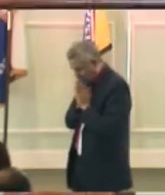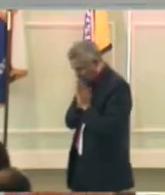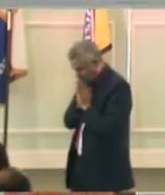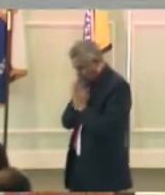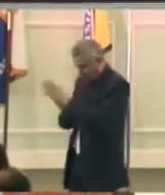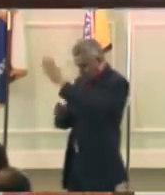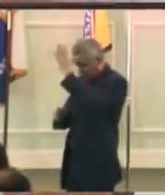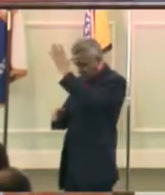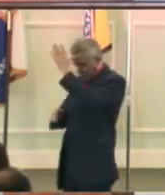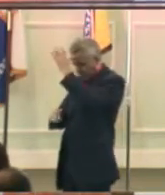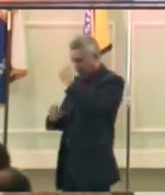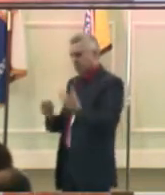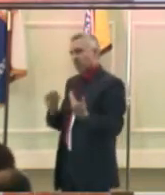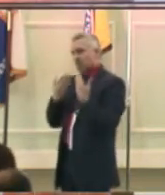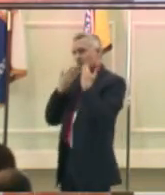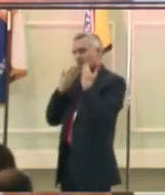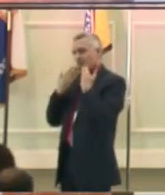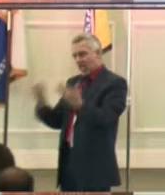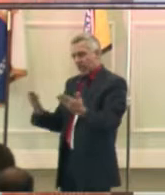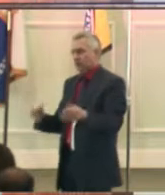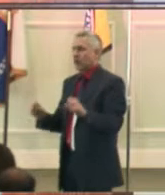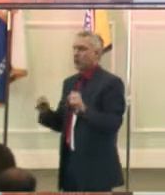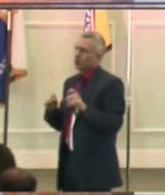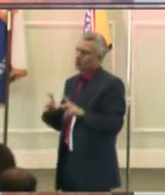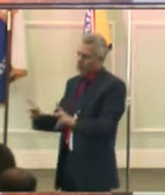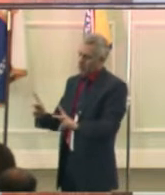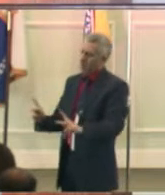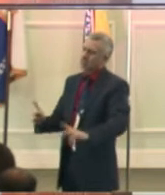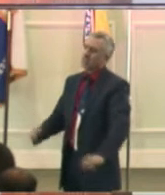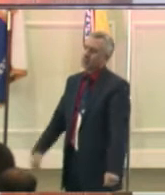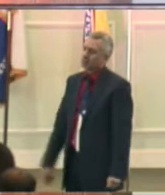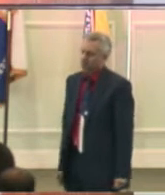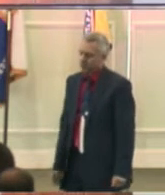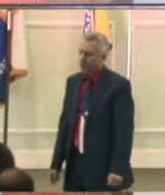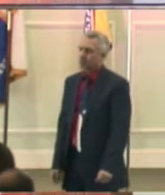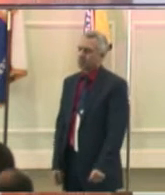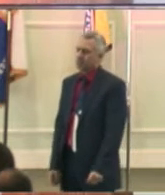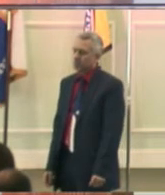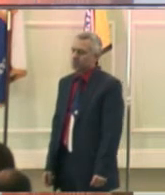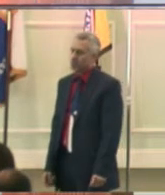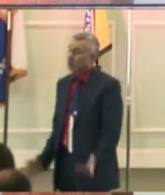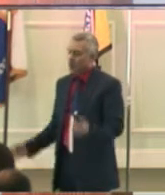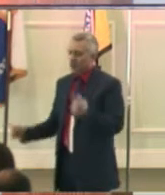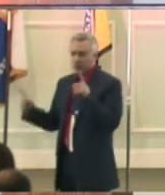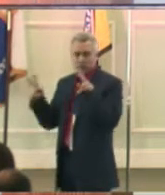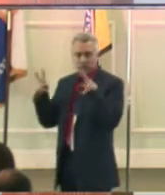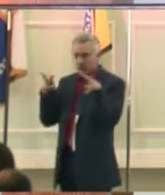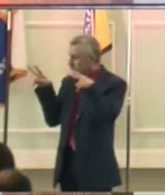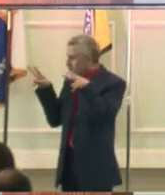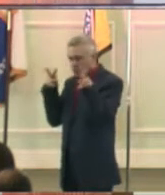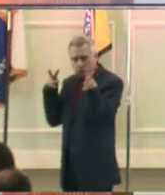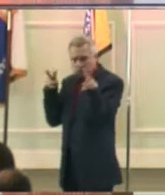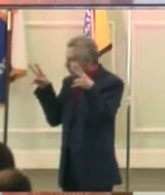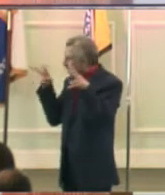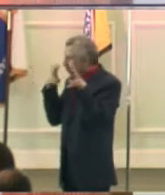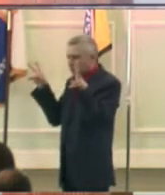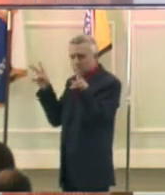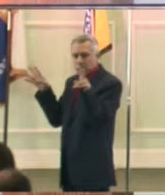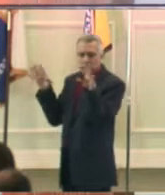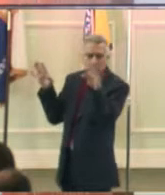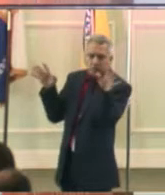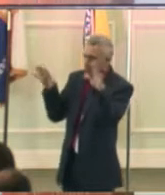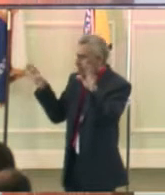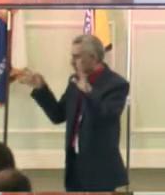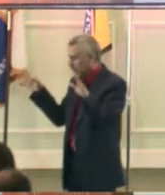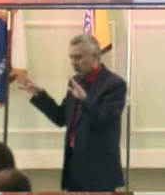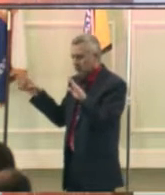Heavenly Father, we are so thankful for the opportunities. Sometimes we get distracted in the details, but Father, there's an opportunity